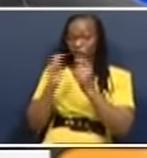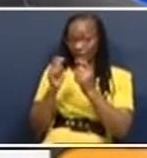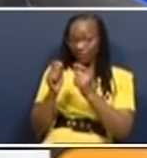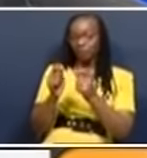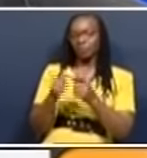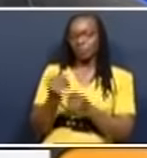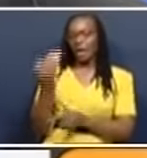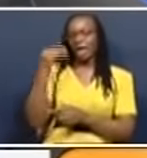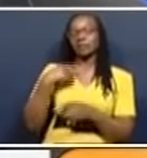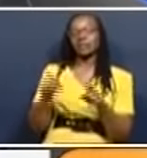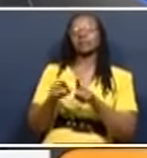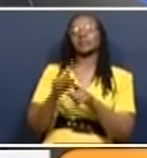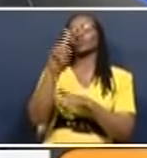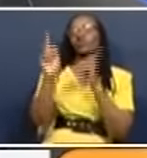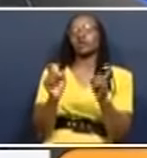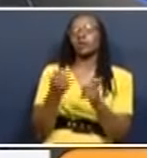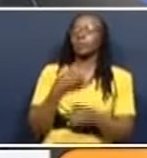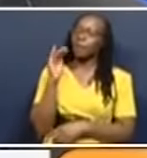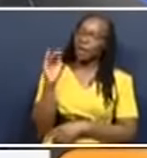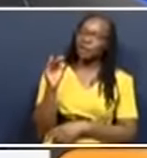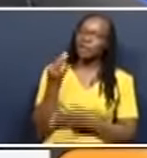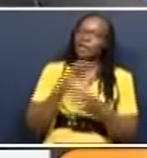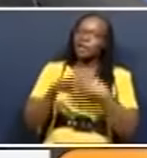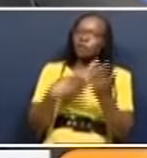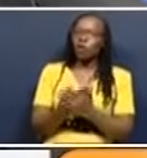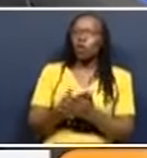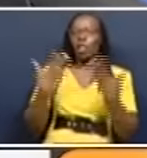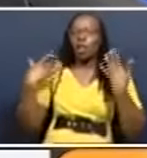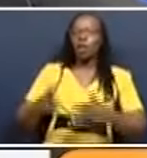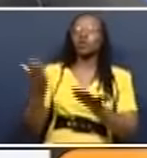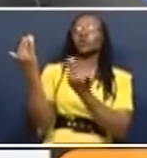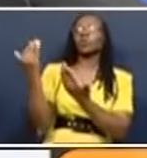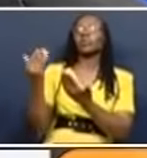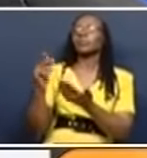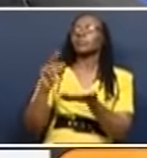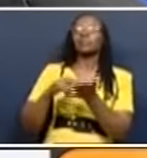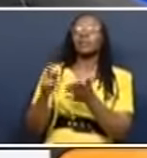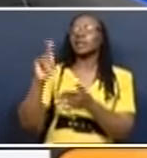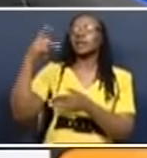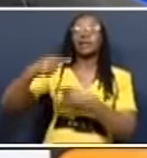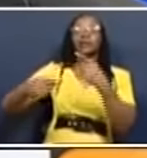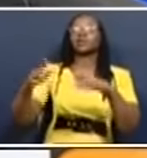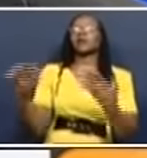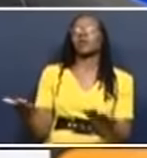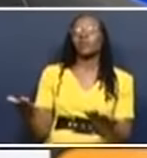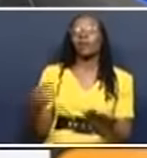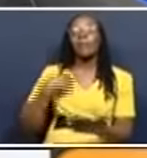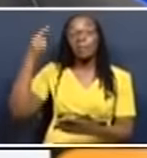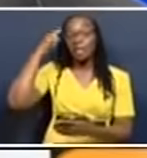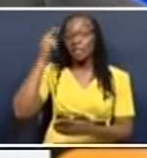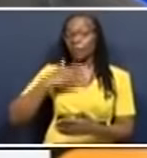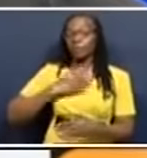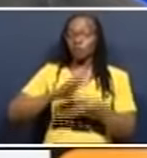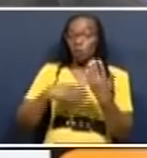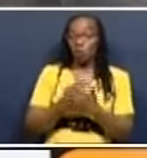we all have lost hope, where do you want to take Kenya? I think time has come when all of us in Kenya should say,